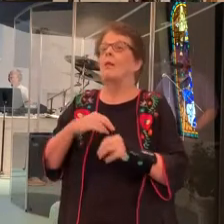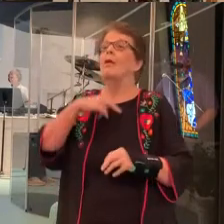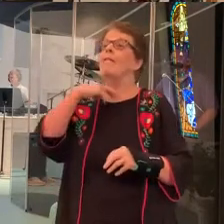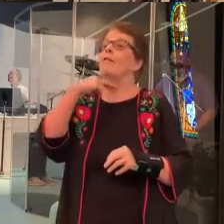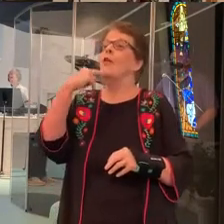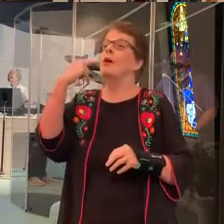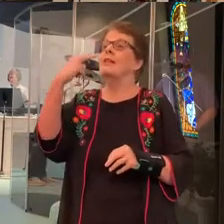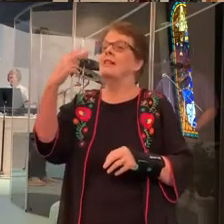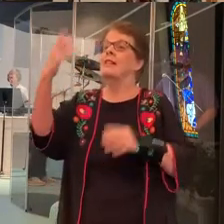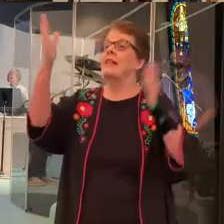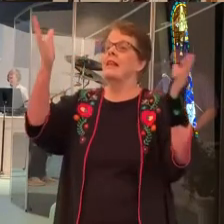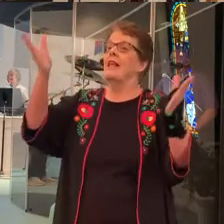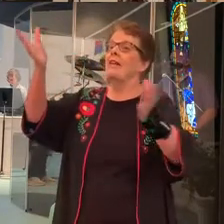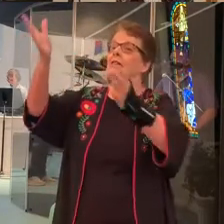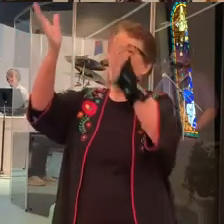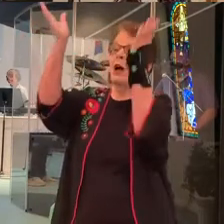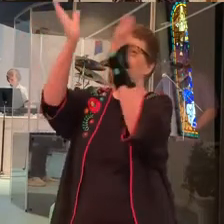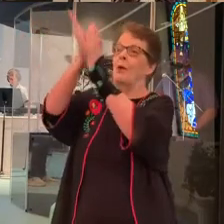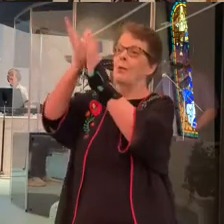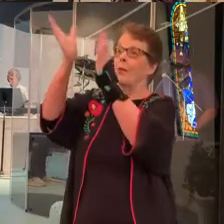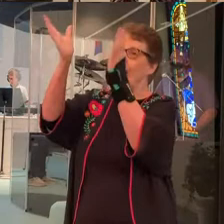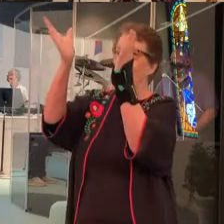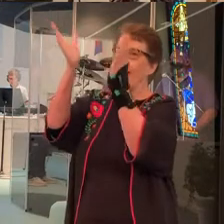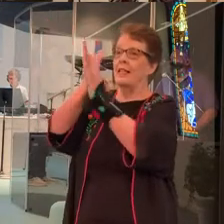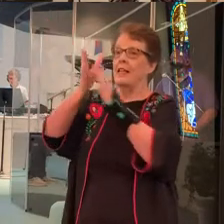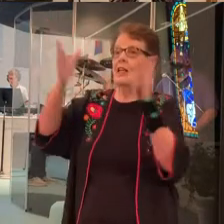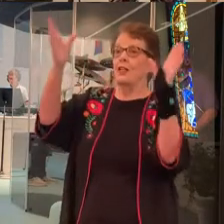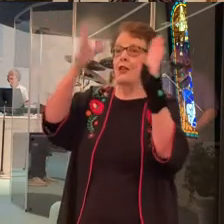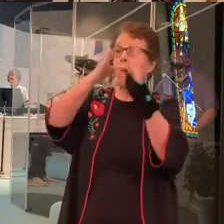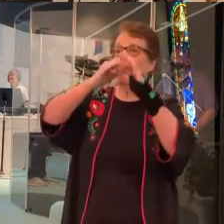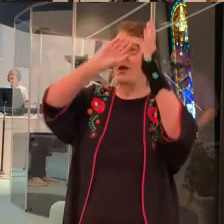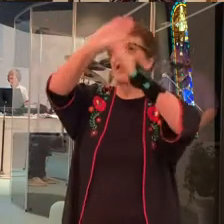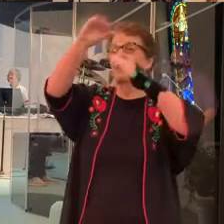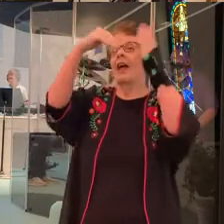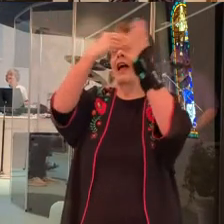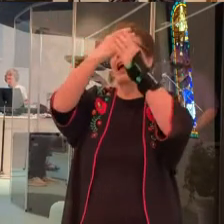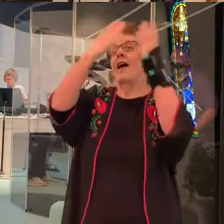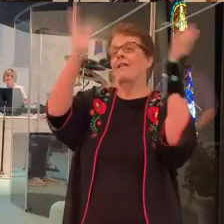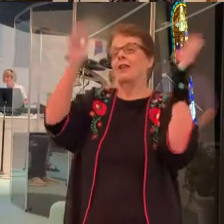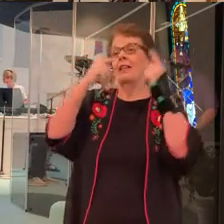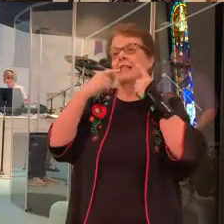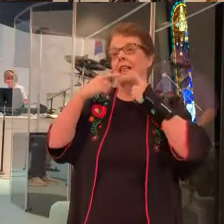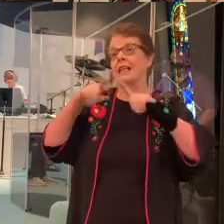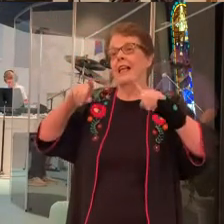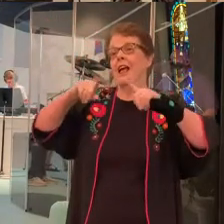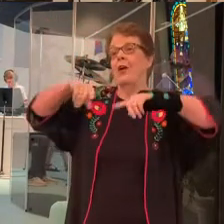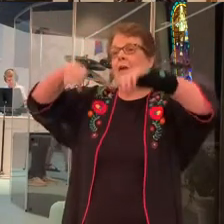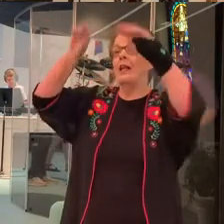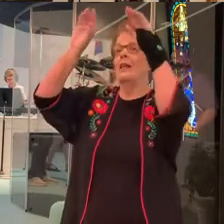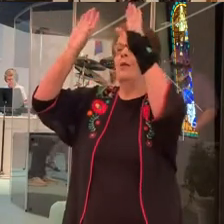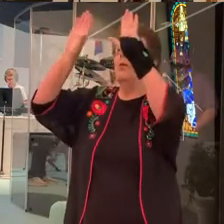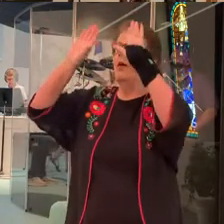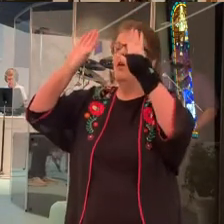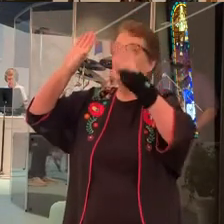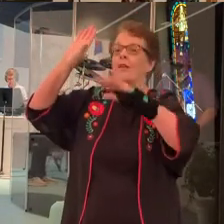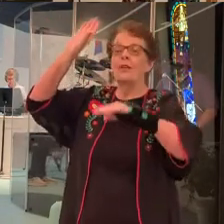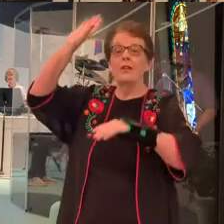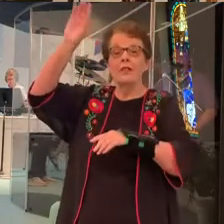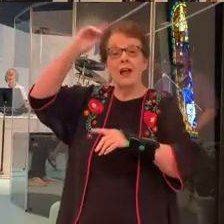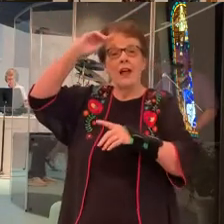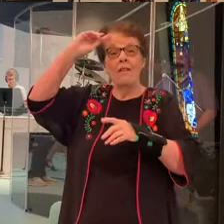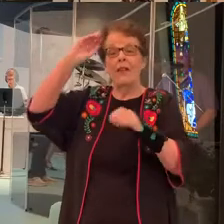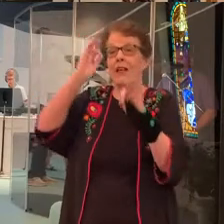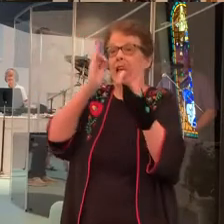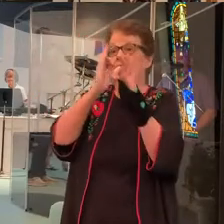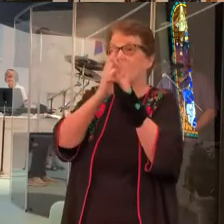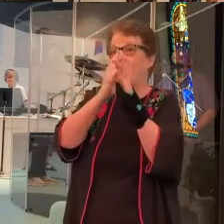Lift up your voices and lift up your praise. Join with the heavens, declaring the